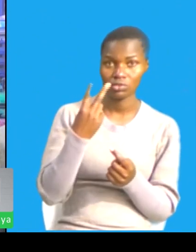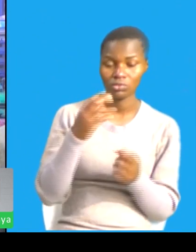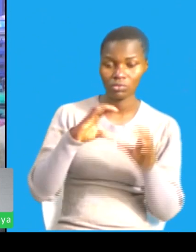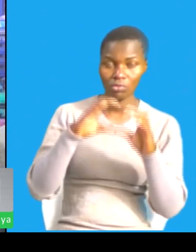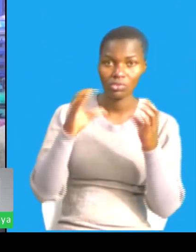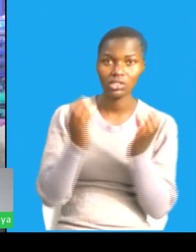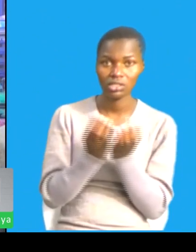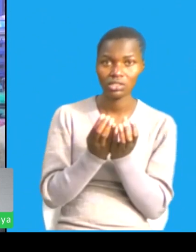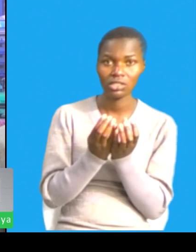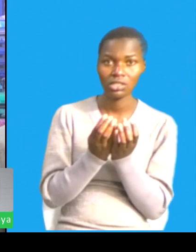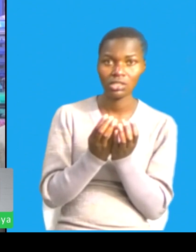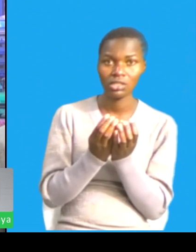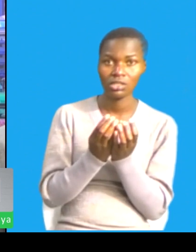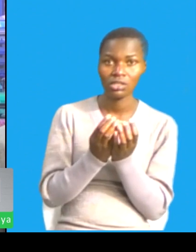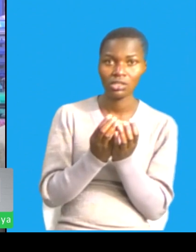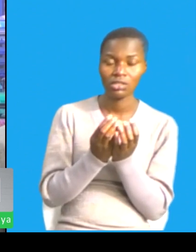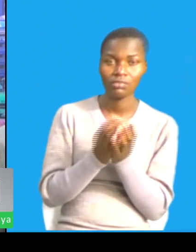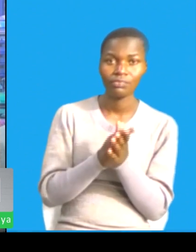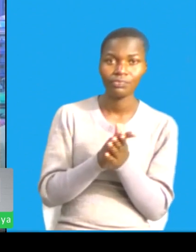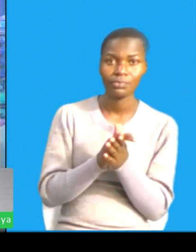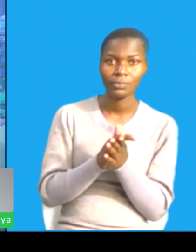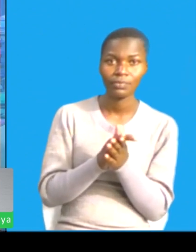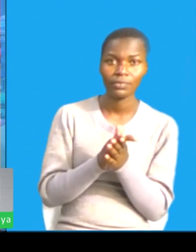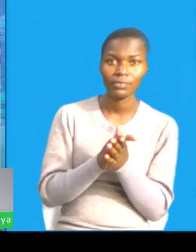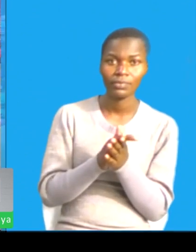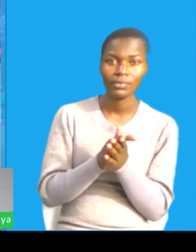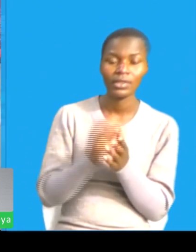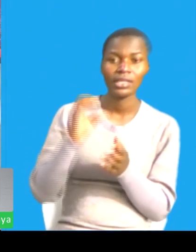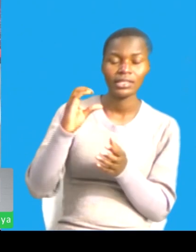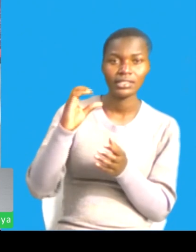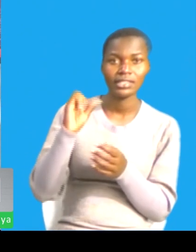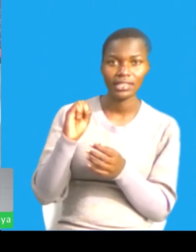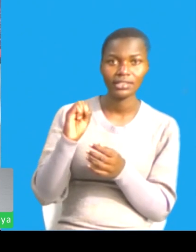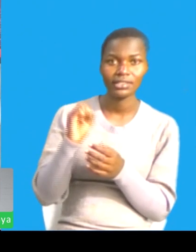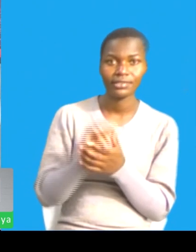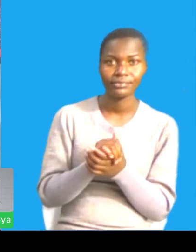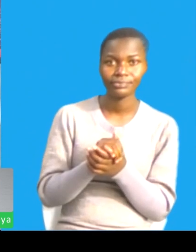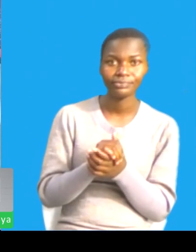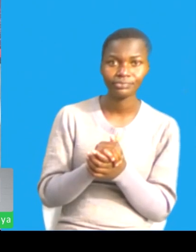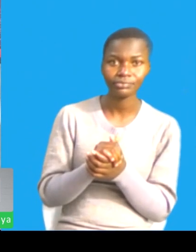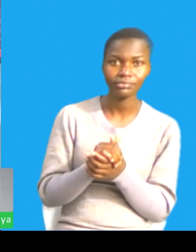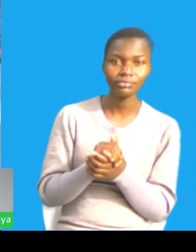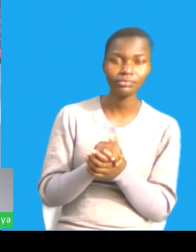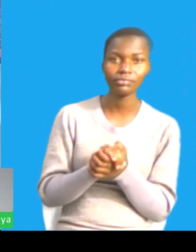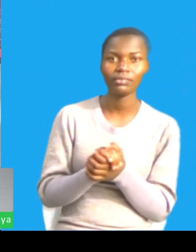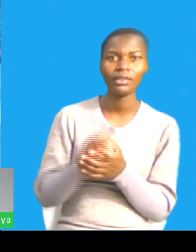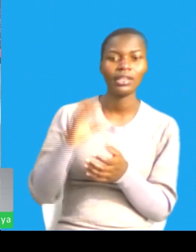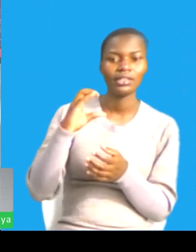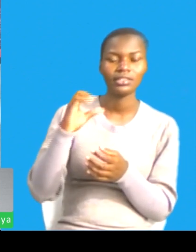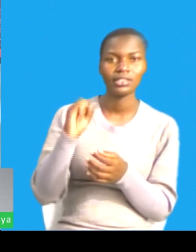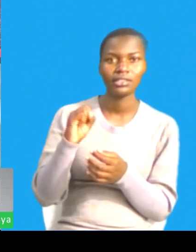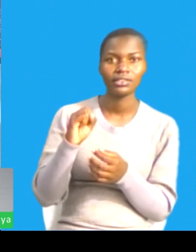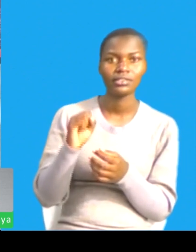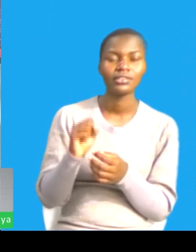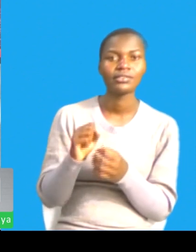33%. No, not percent. They are how many CSS? Oh, nasema CSS. CSS wamewekwa